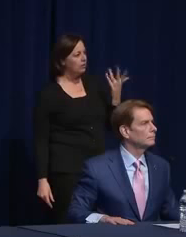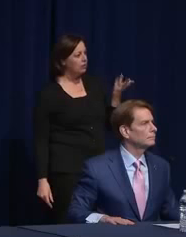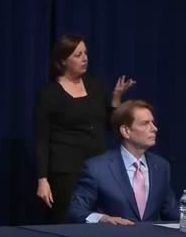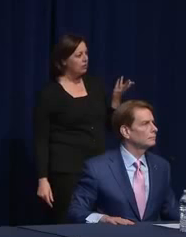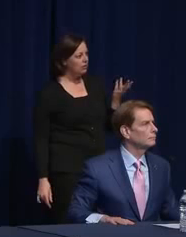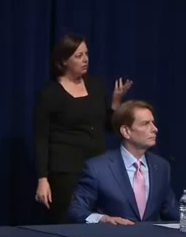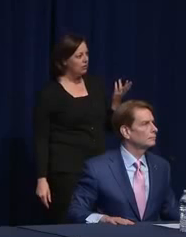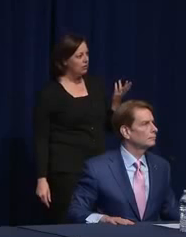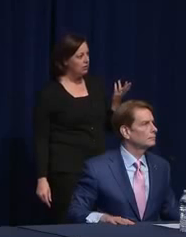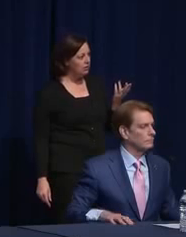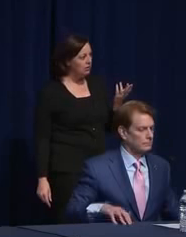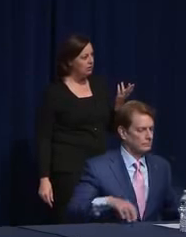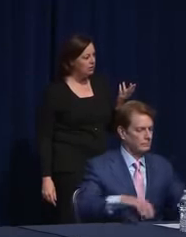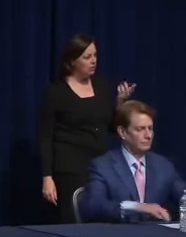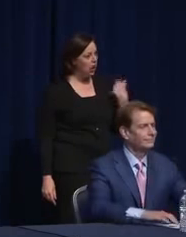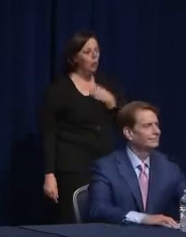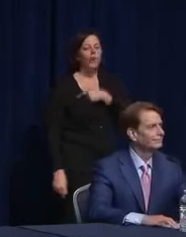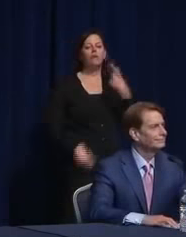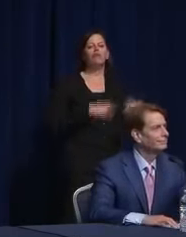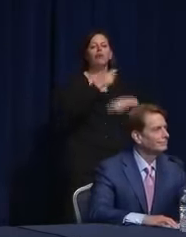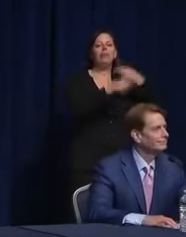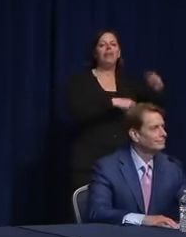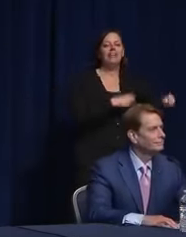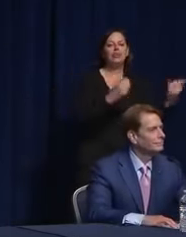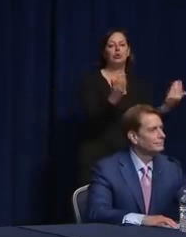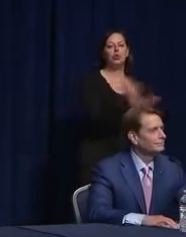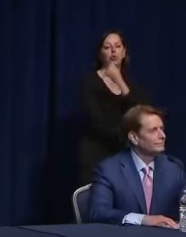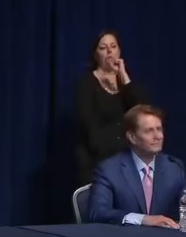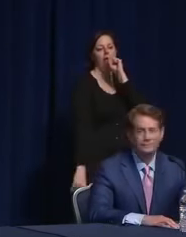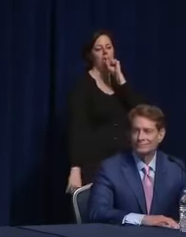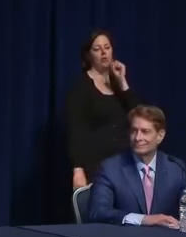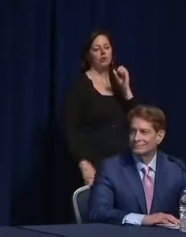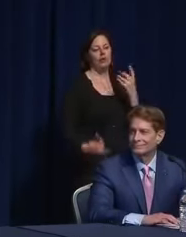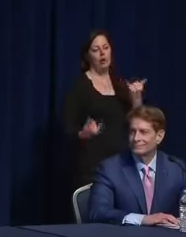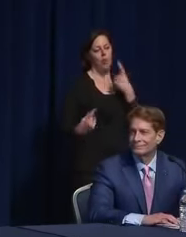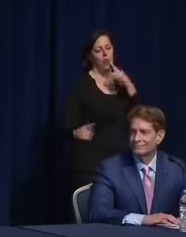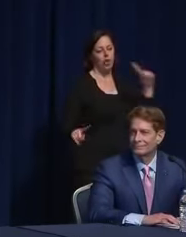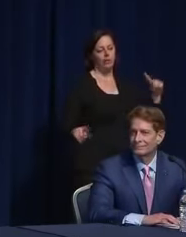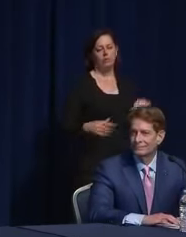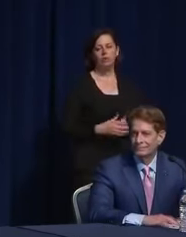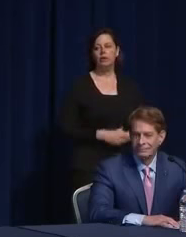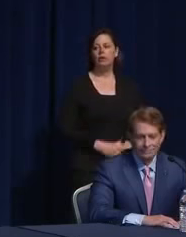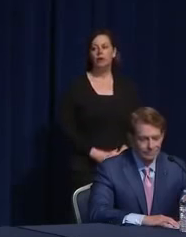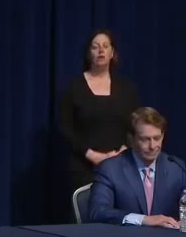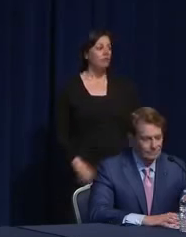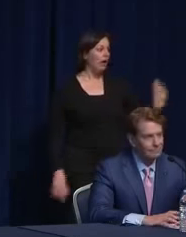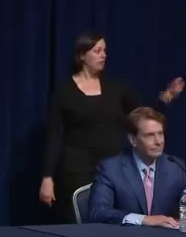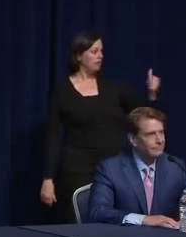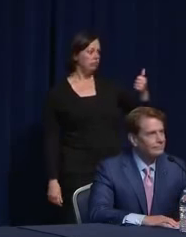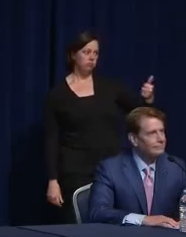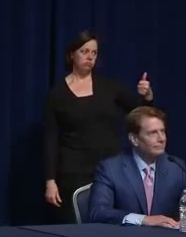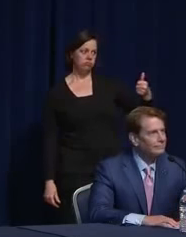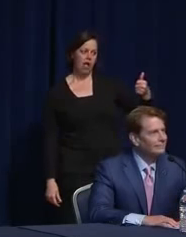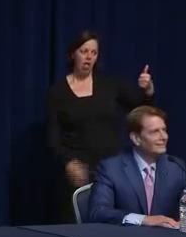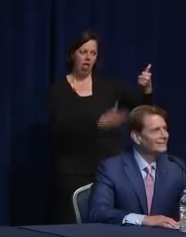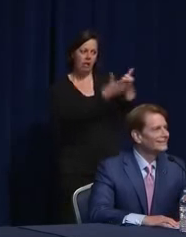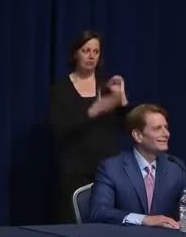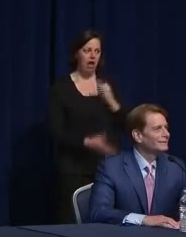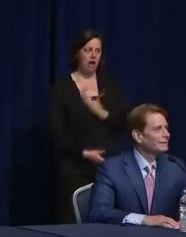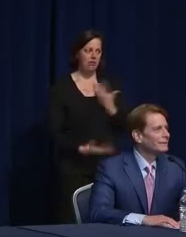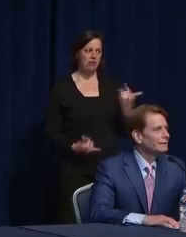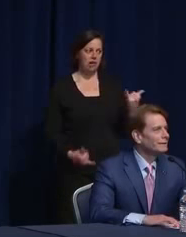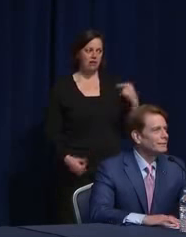amplification? We swapped them out. New microphone, okay. Thank you for that. Thank you for that. That's a big boost for us, by the way. Well,